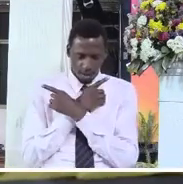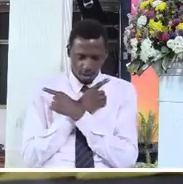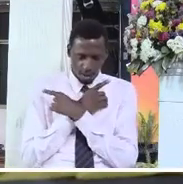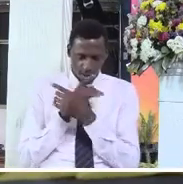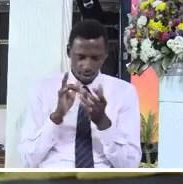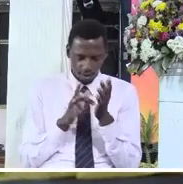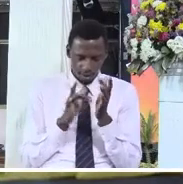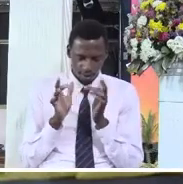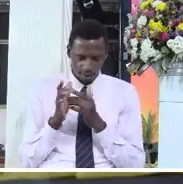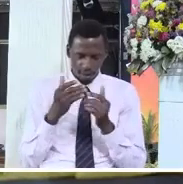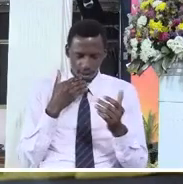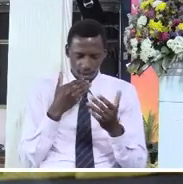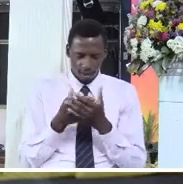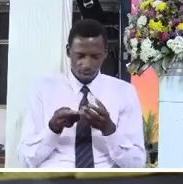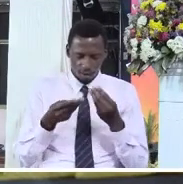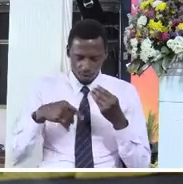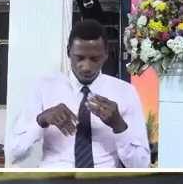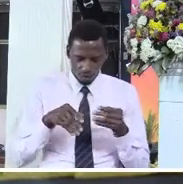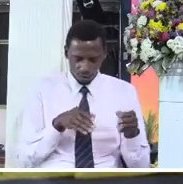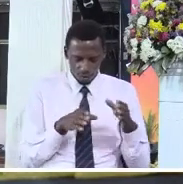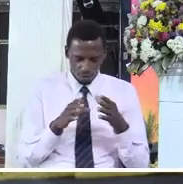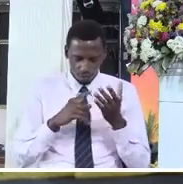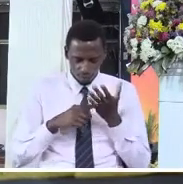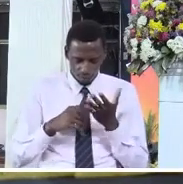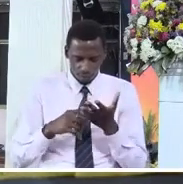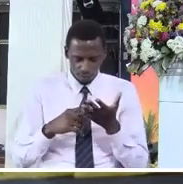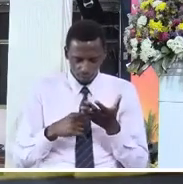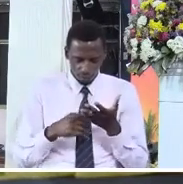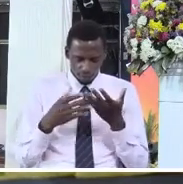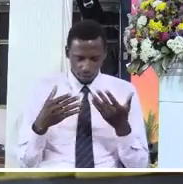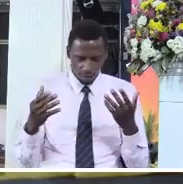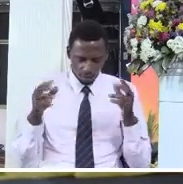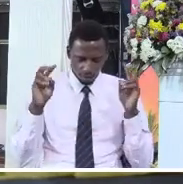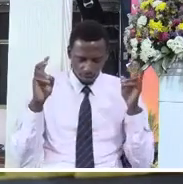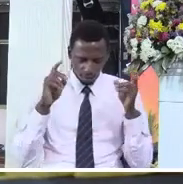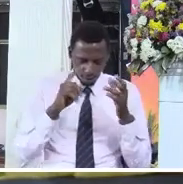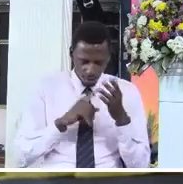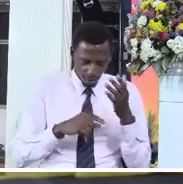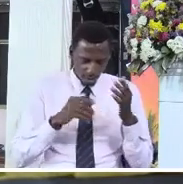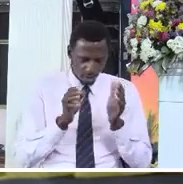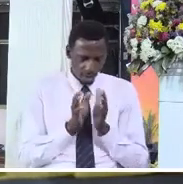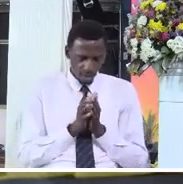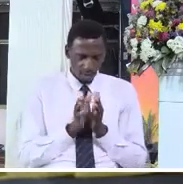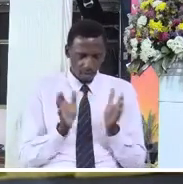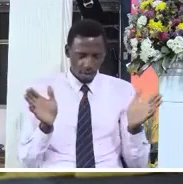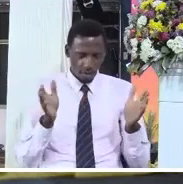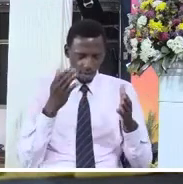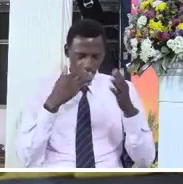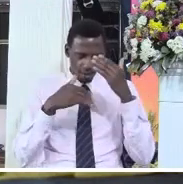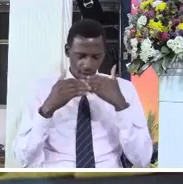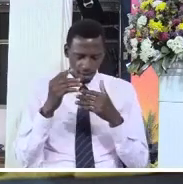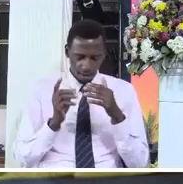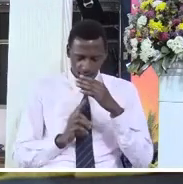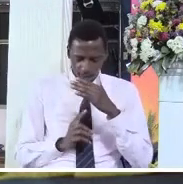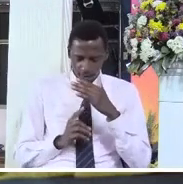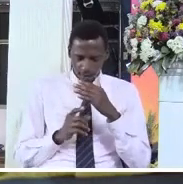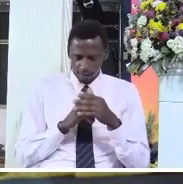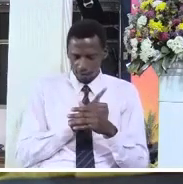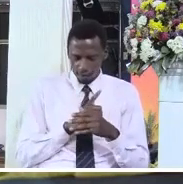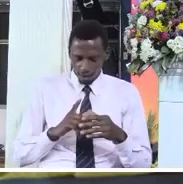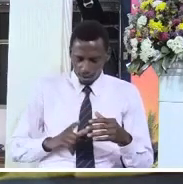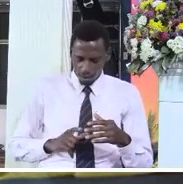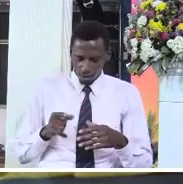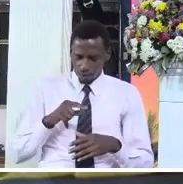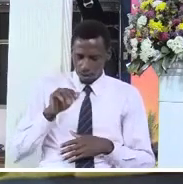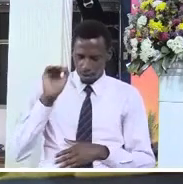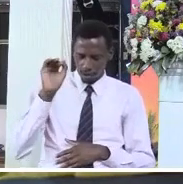privilege to discuss matters pertaining public campus ministries. And Lord, how we ask for the indwelling of